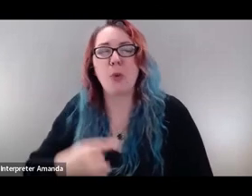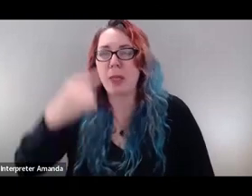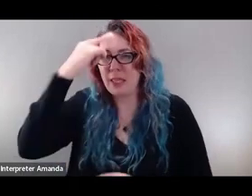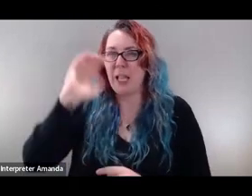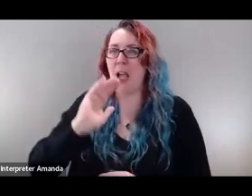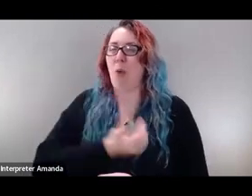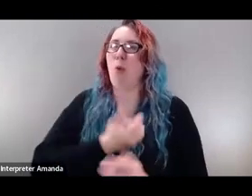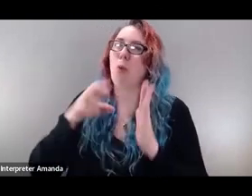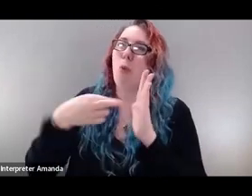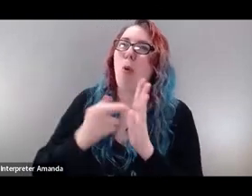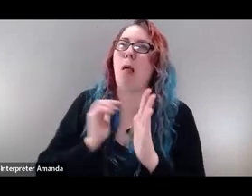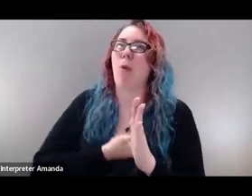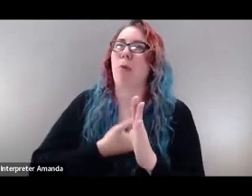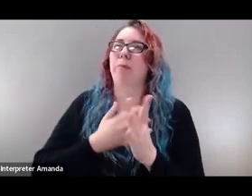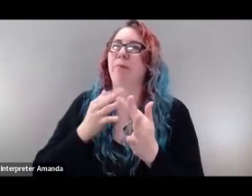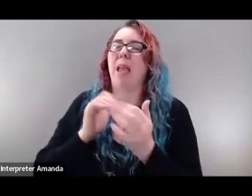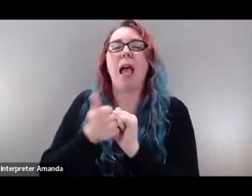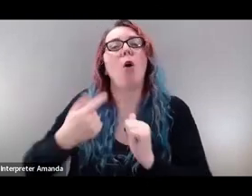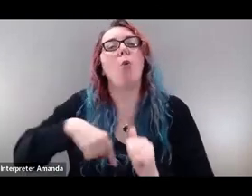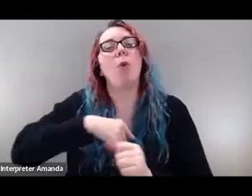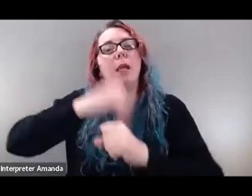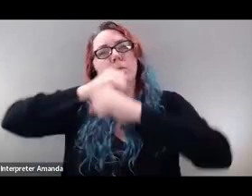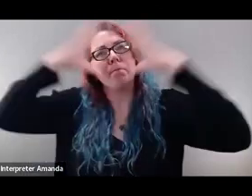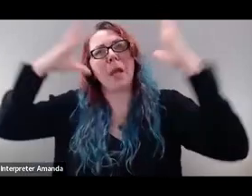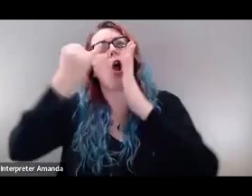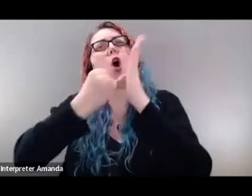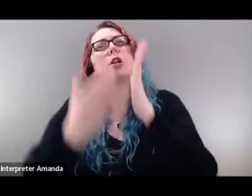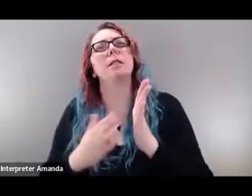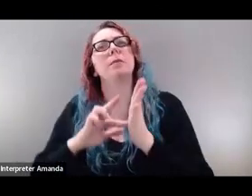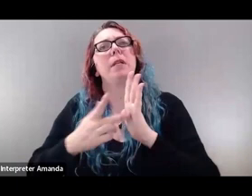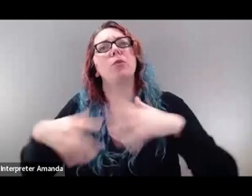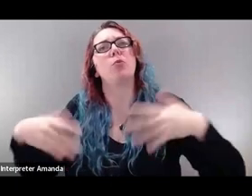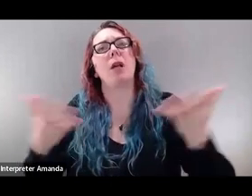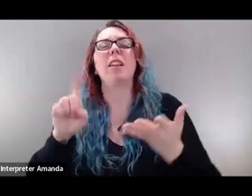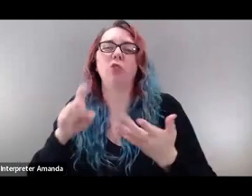roles and take on that space. And I think it's also come up about pace as well.